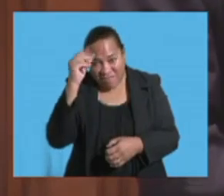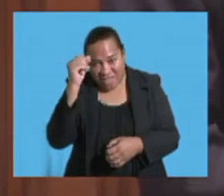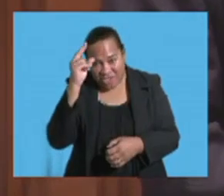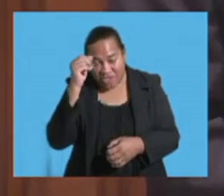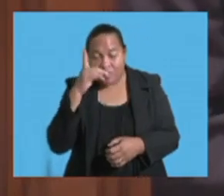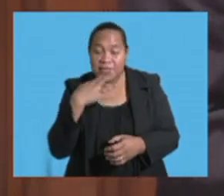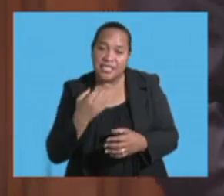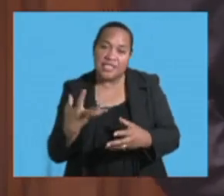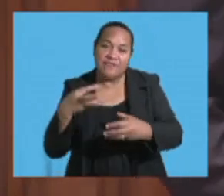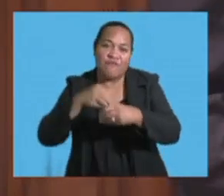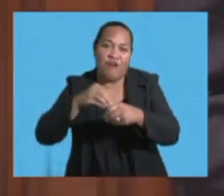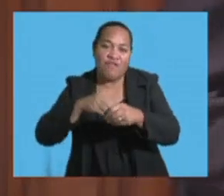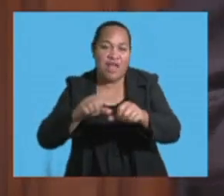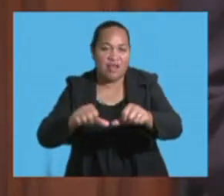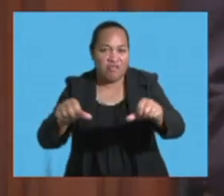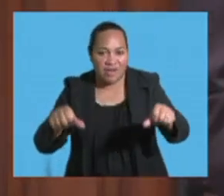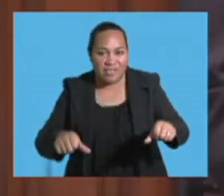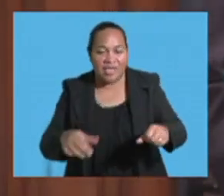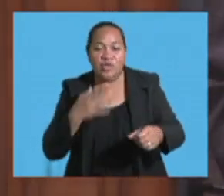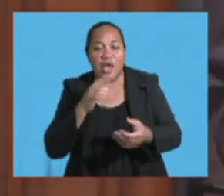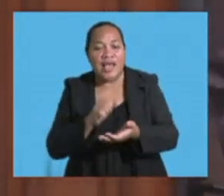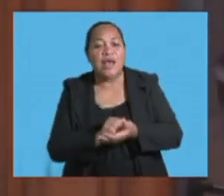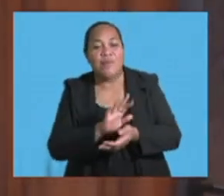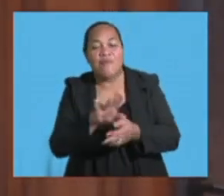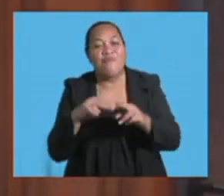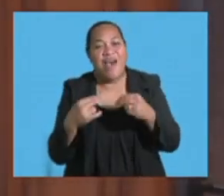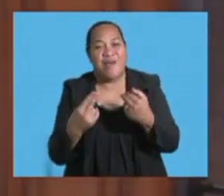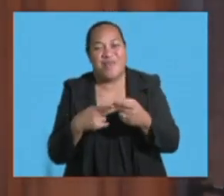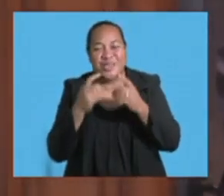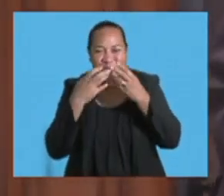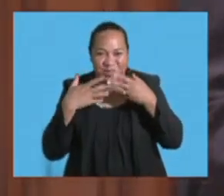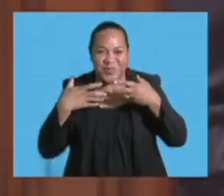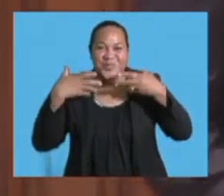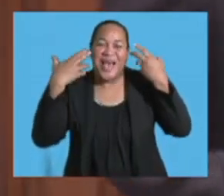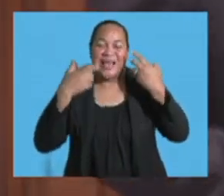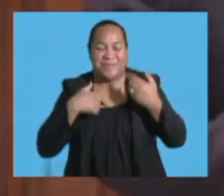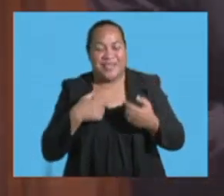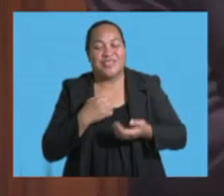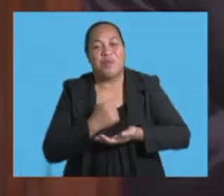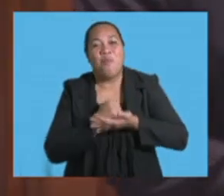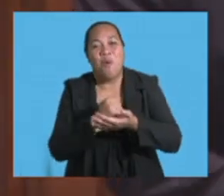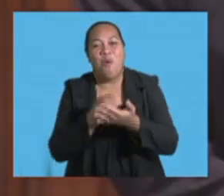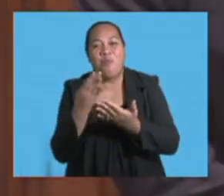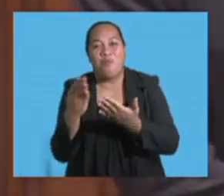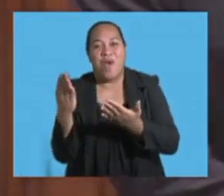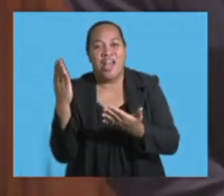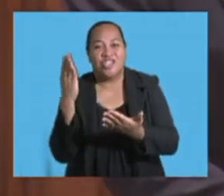agriculture and keep your family smiling. I support the budget. Thank you.